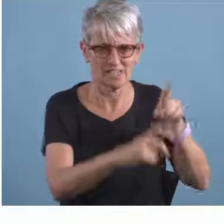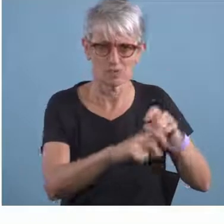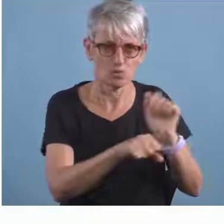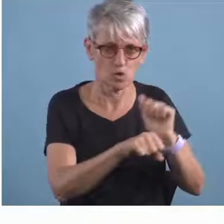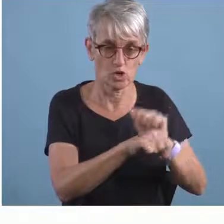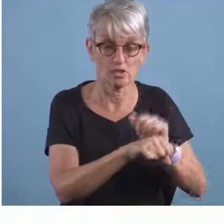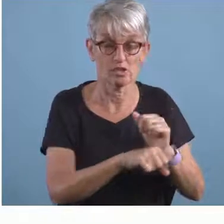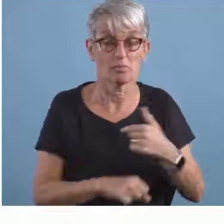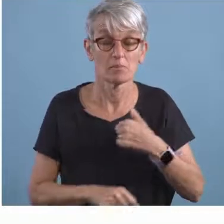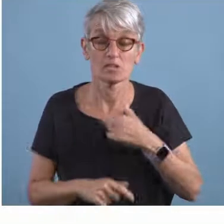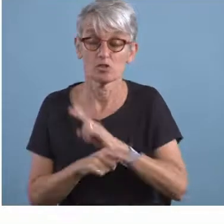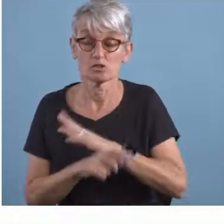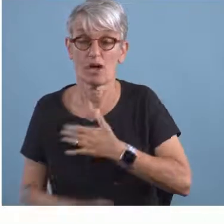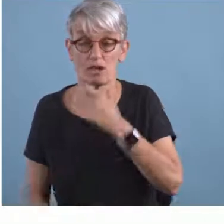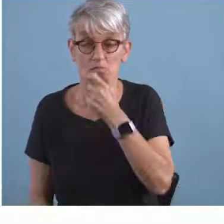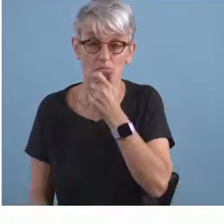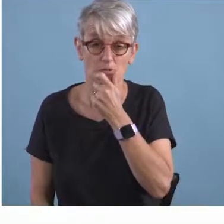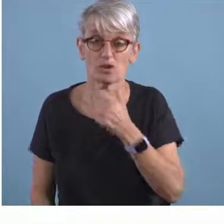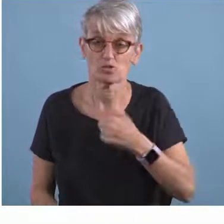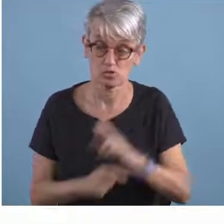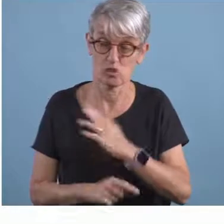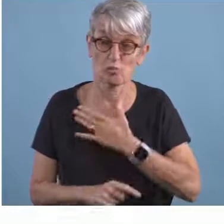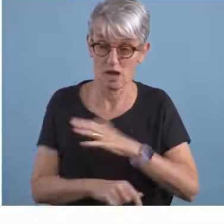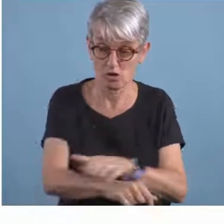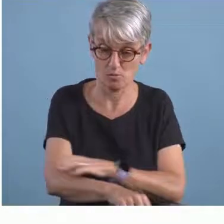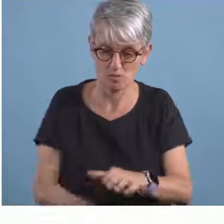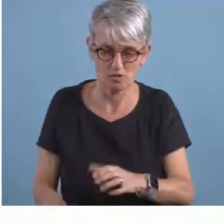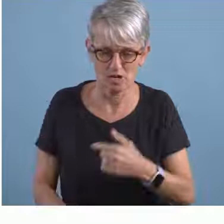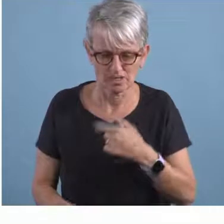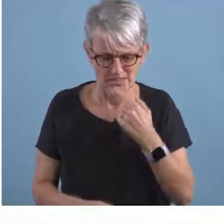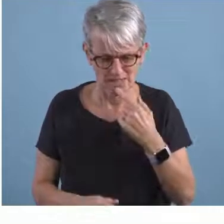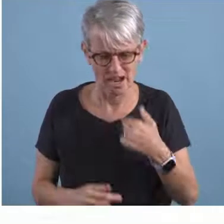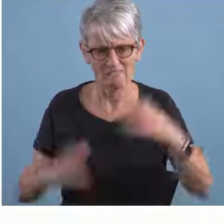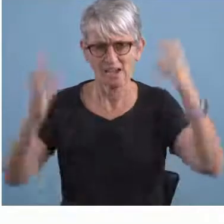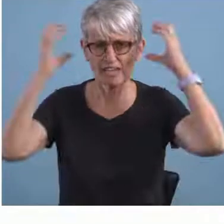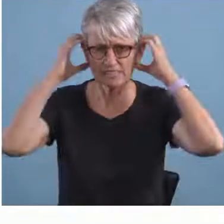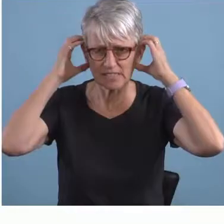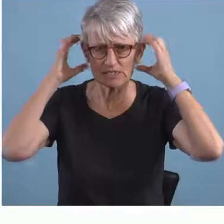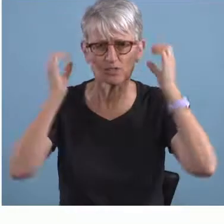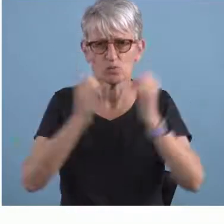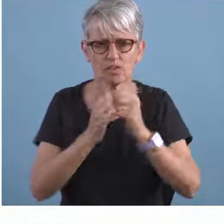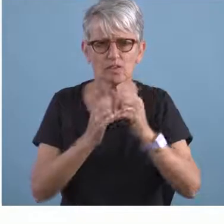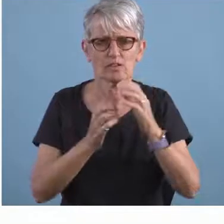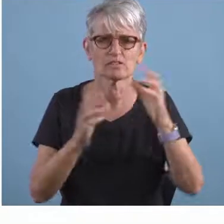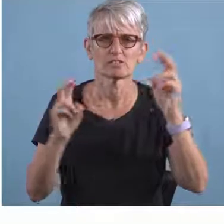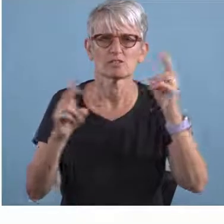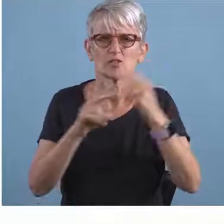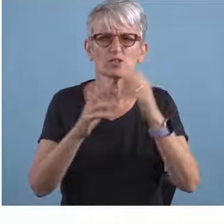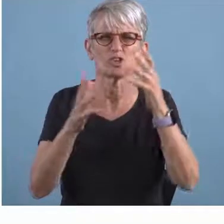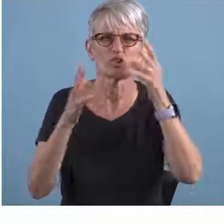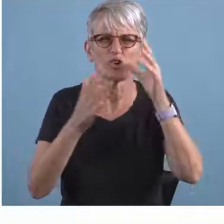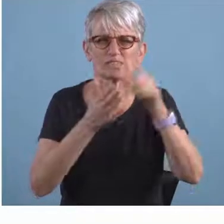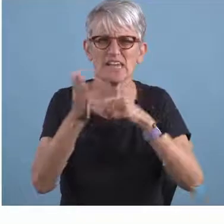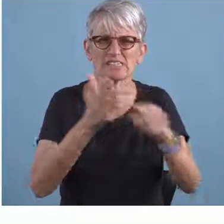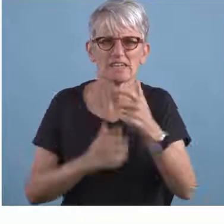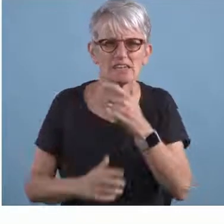my microphone on my computer. And then I said, I happen to have a headset here with a noise canceling microphone. Let me put